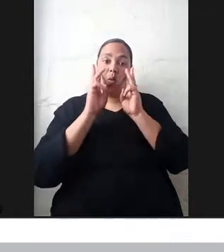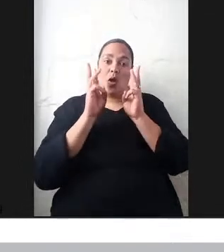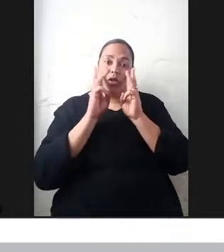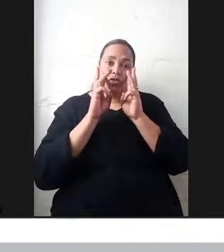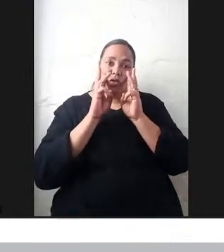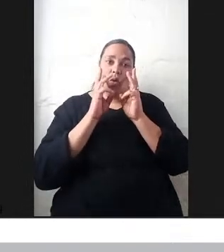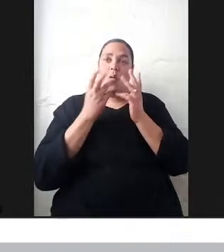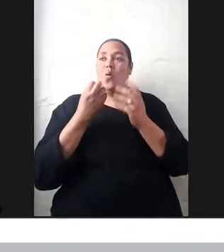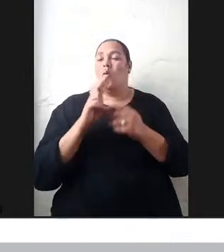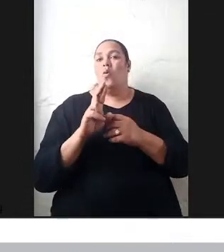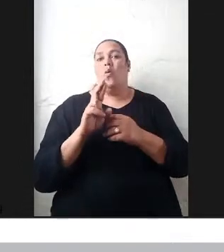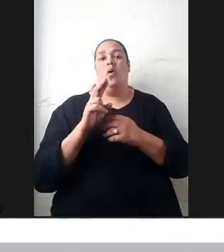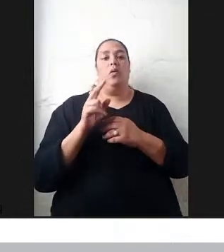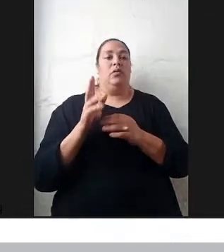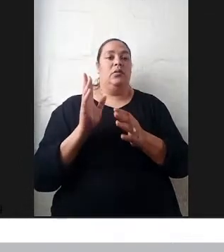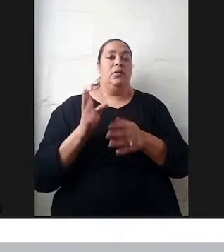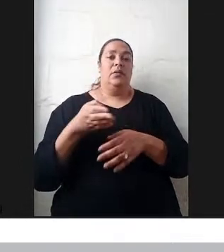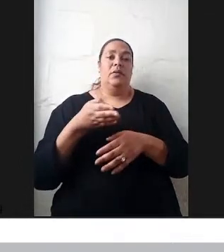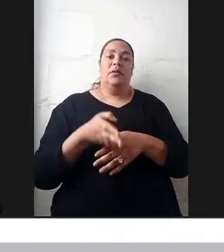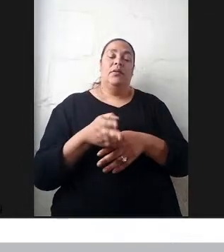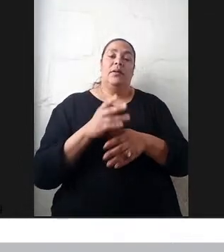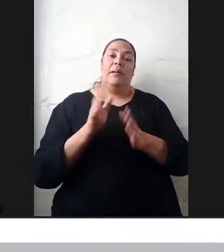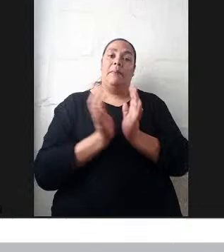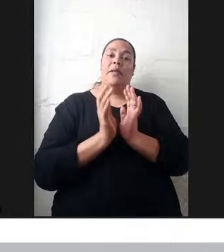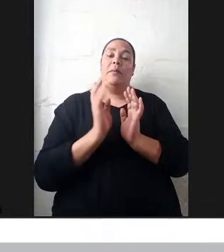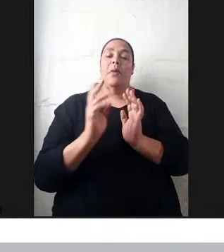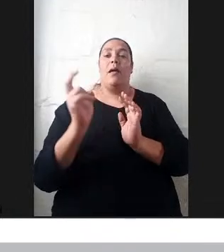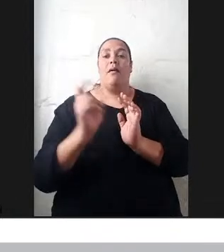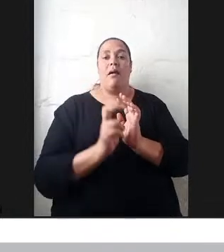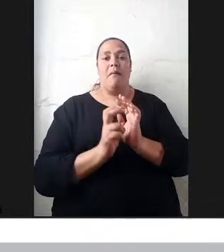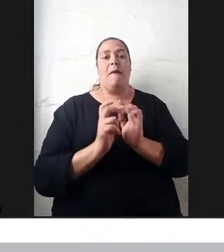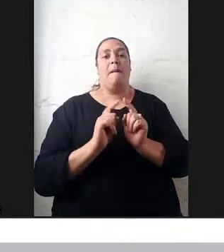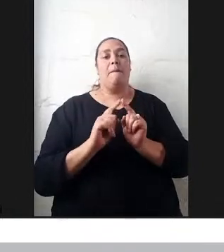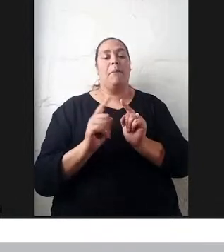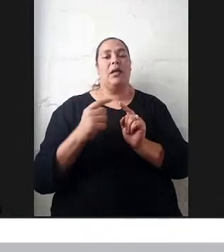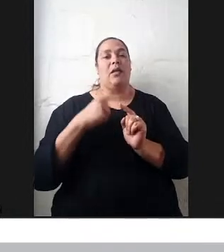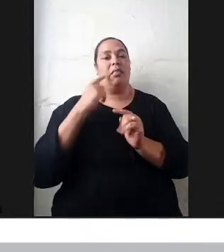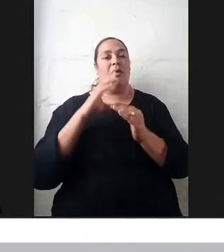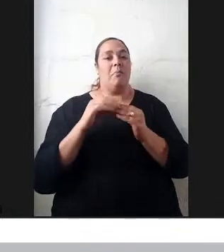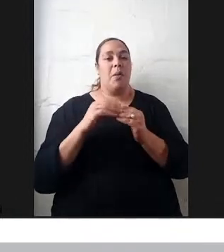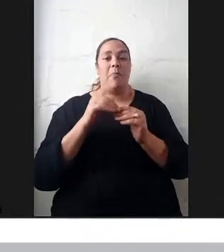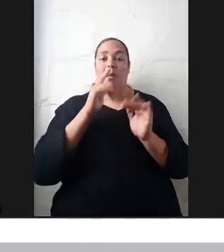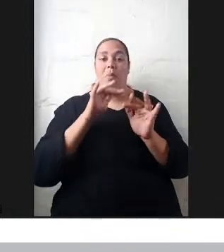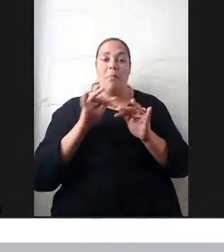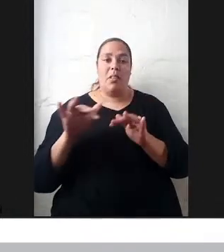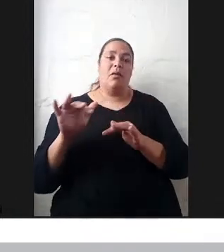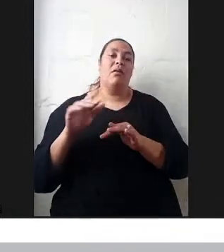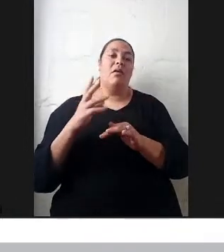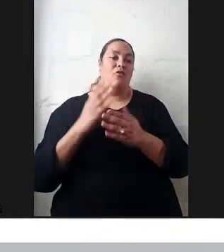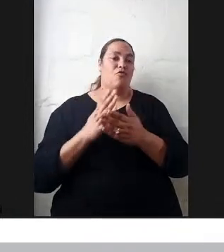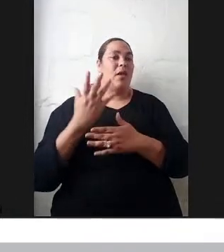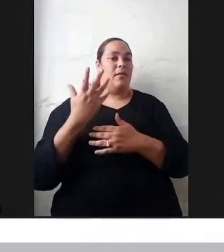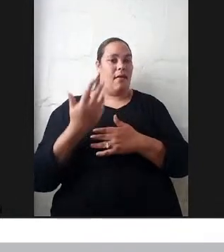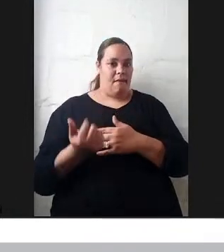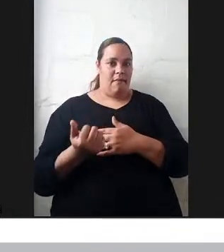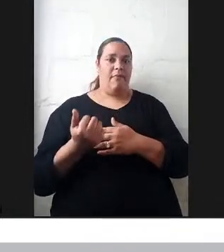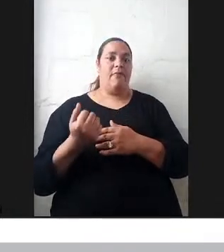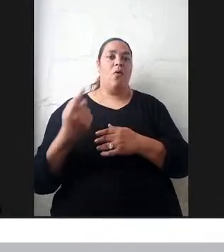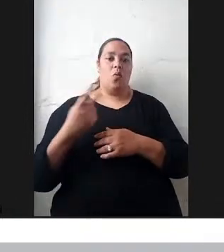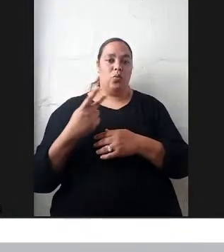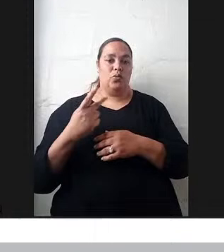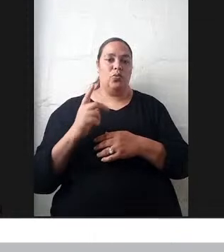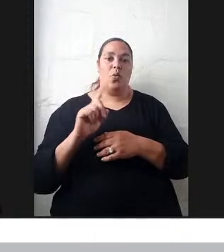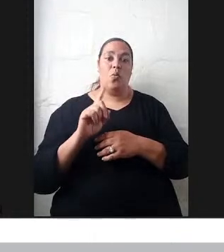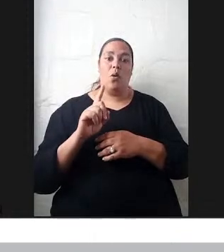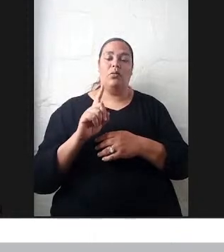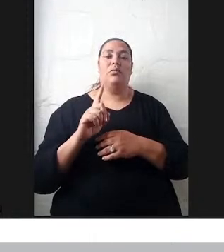or they just attend this meeting, I think the members of the public have the right also to be